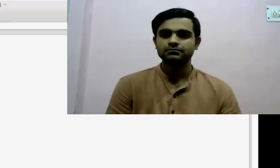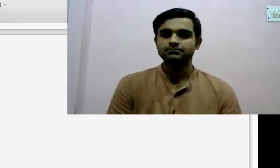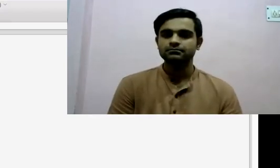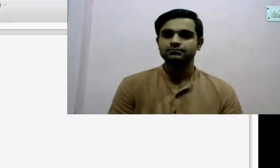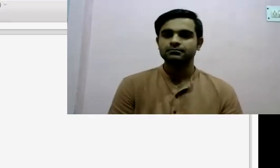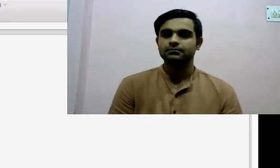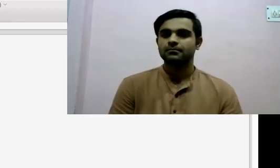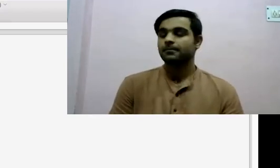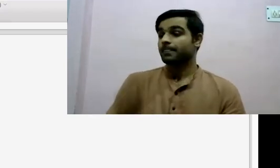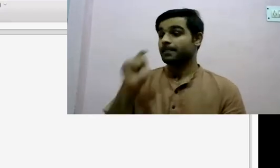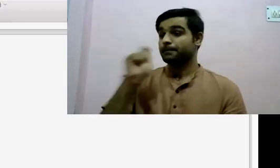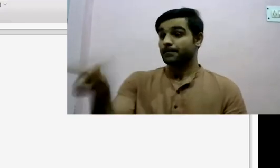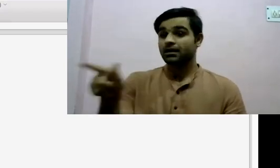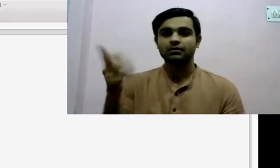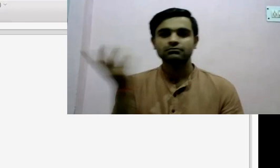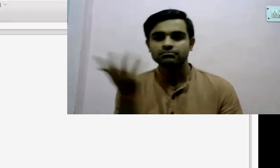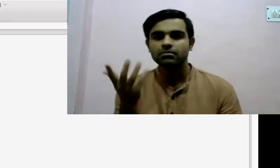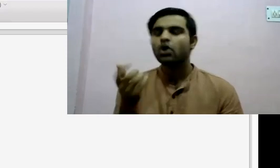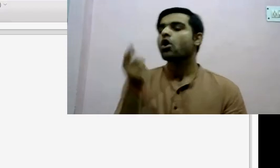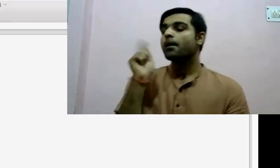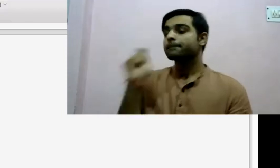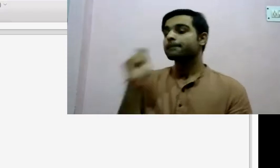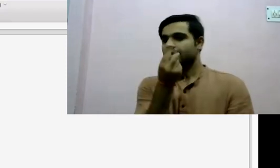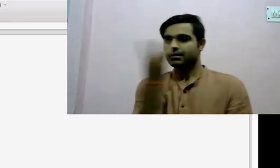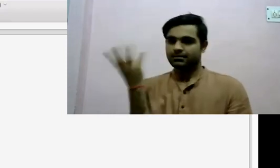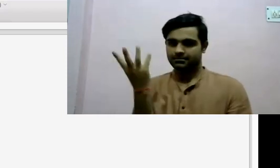How much or how many?